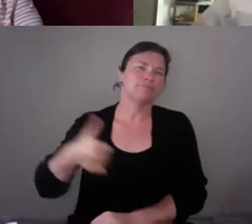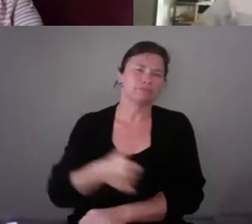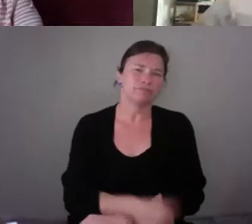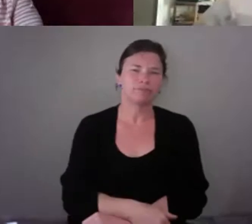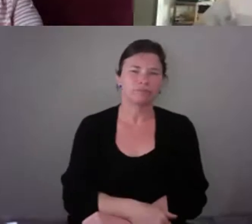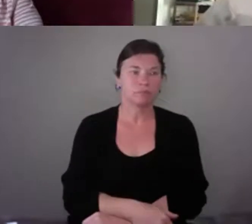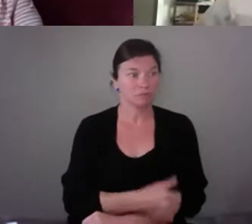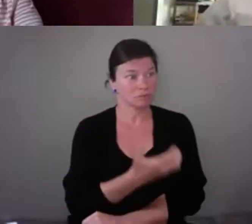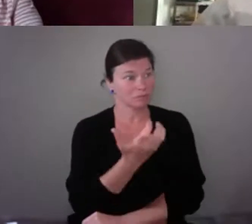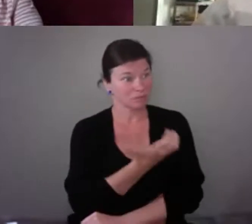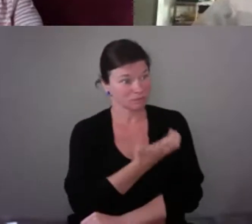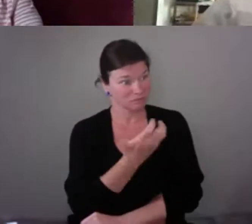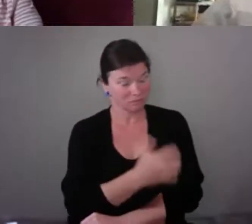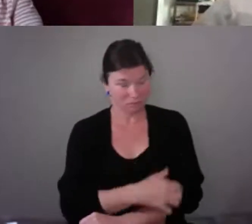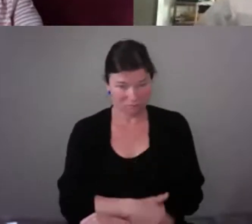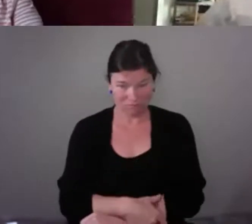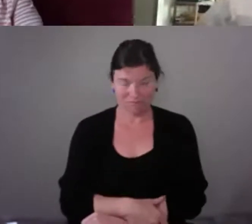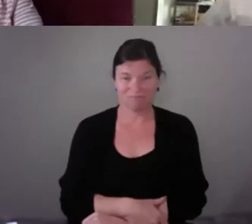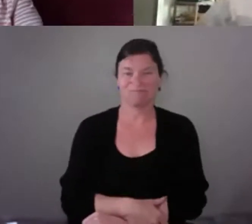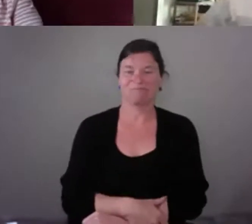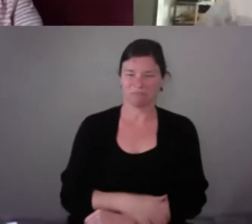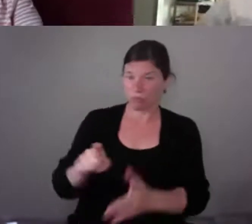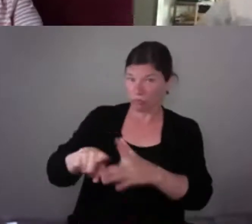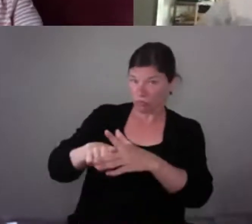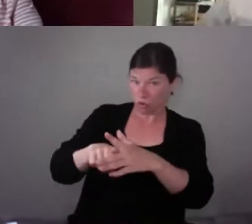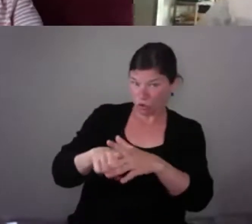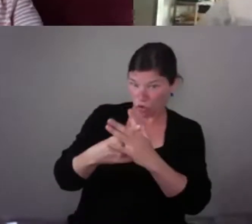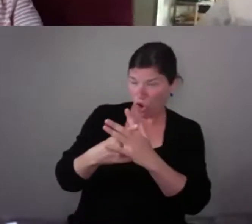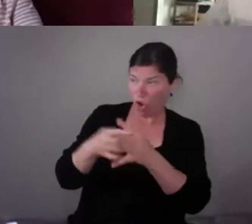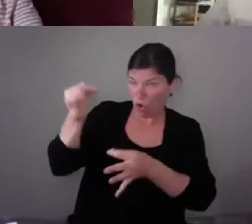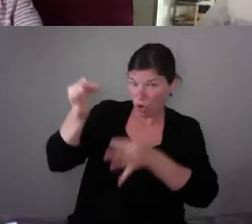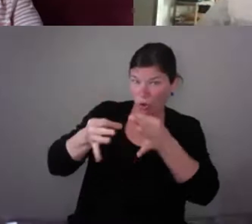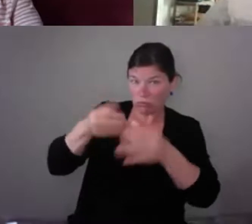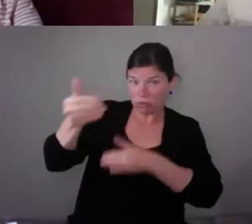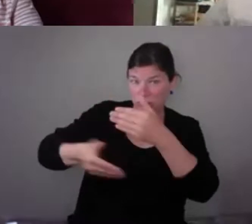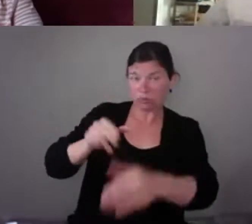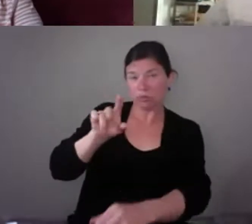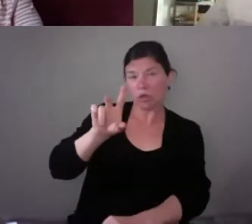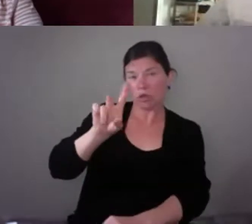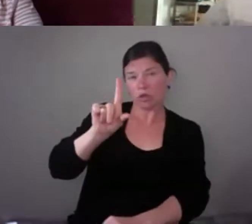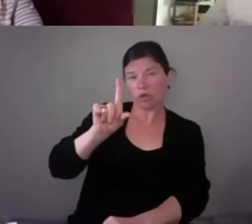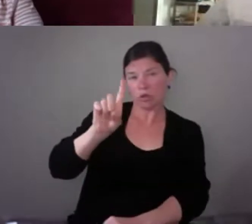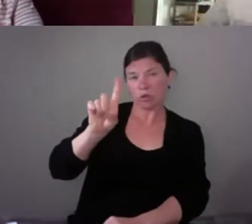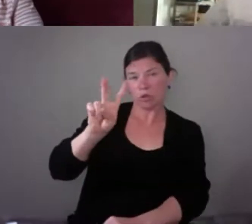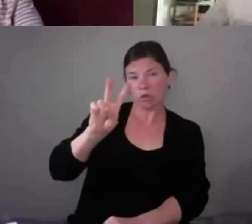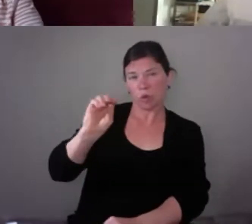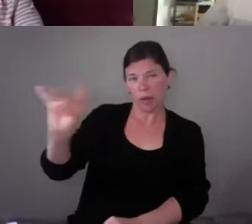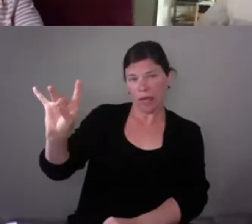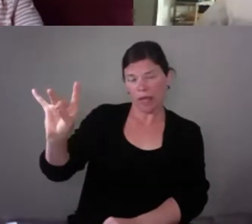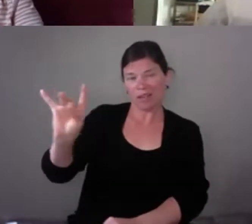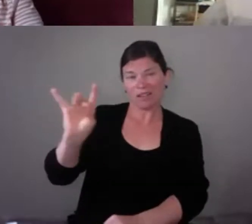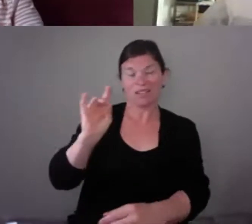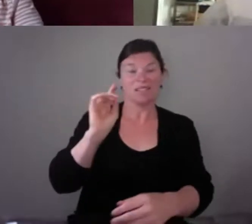Wow. It started in 2008 and then it ended in 2010.